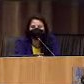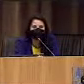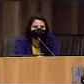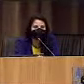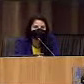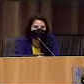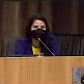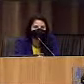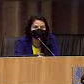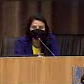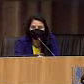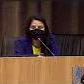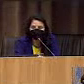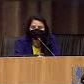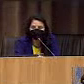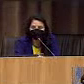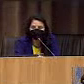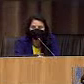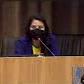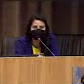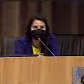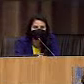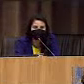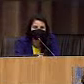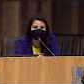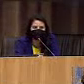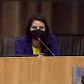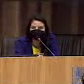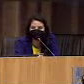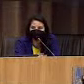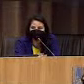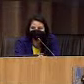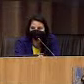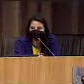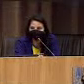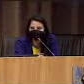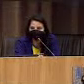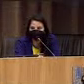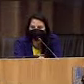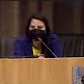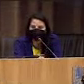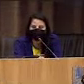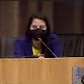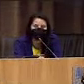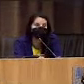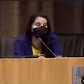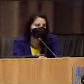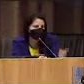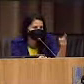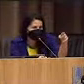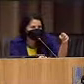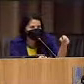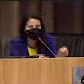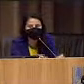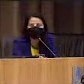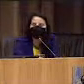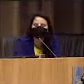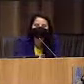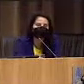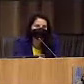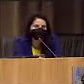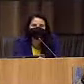nice amplitude of results. Some data is more identifiable than others,